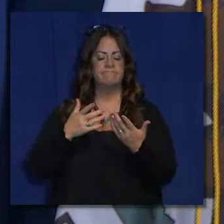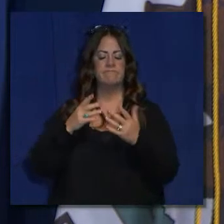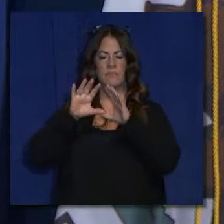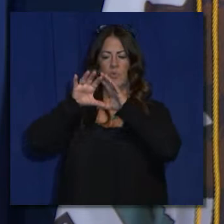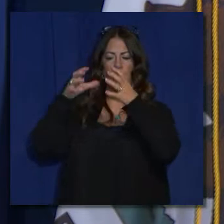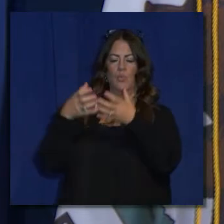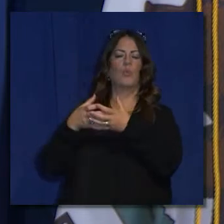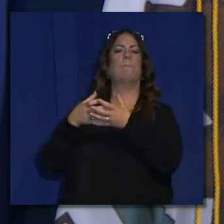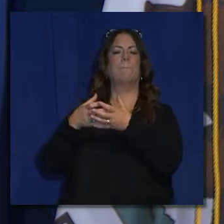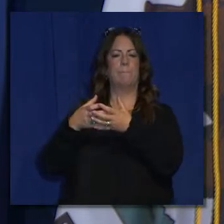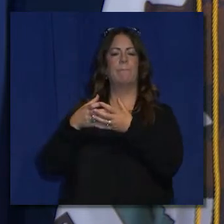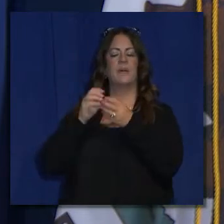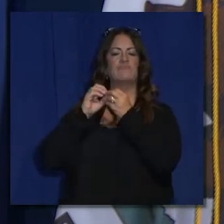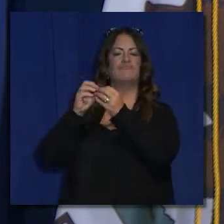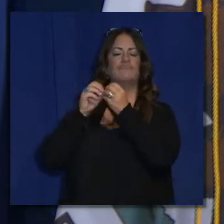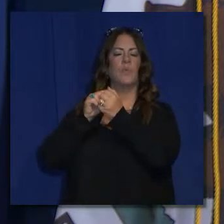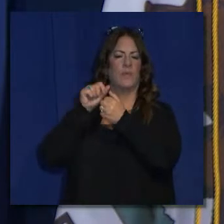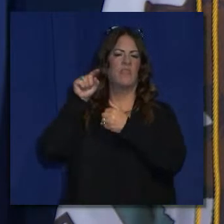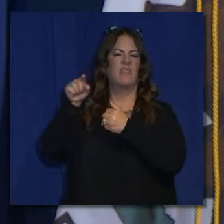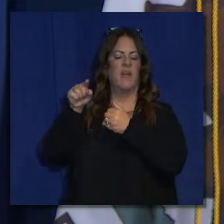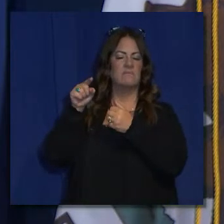state